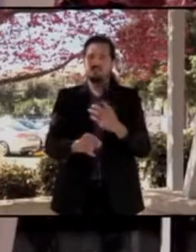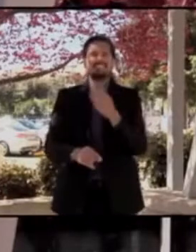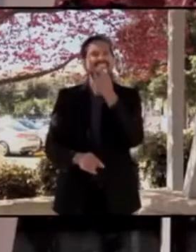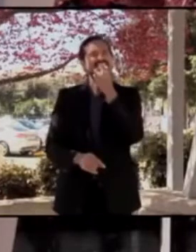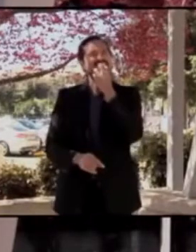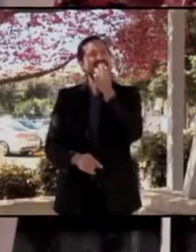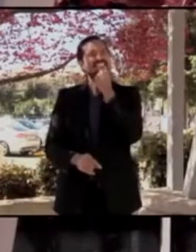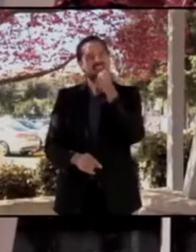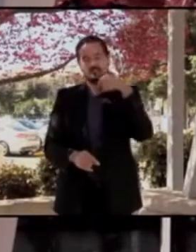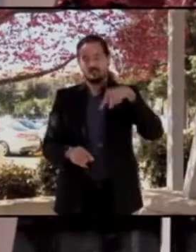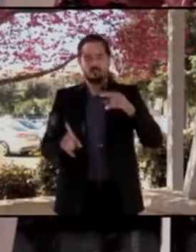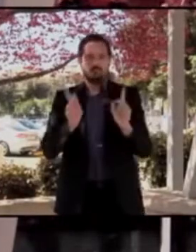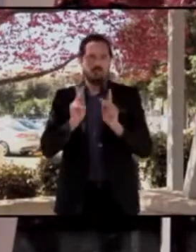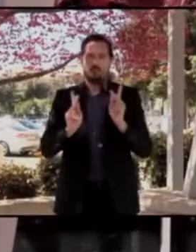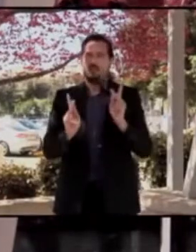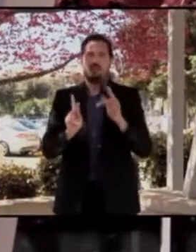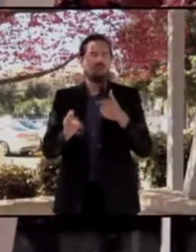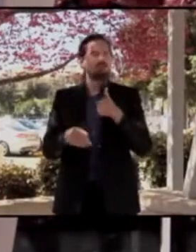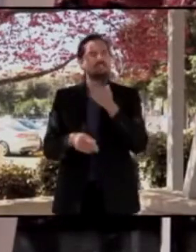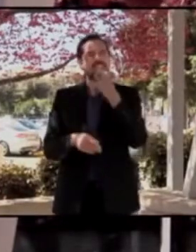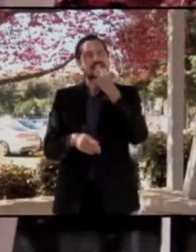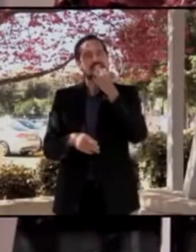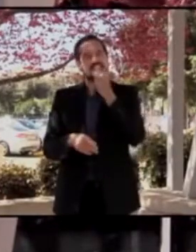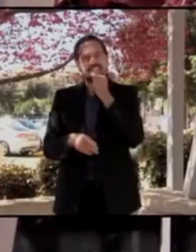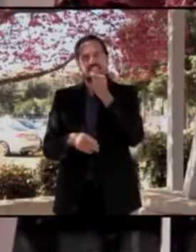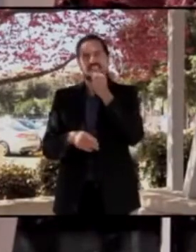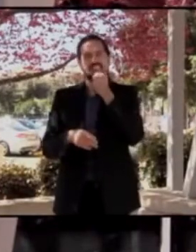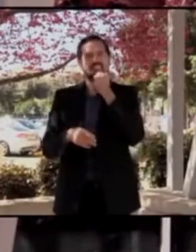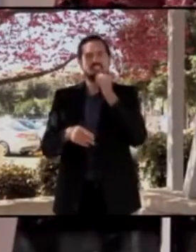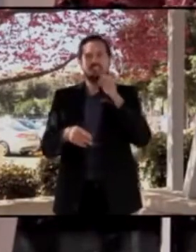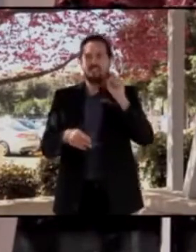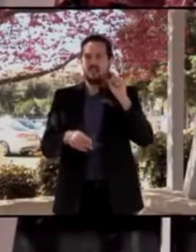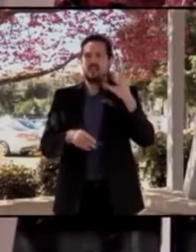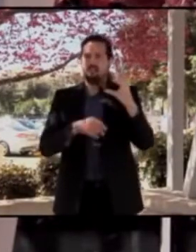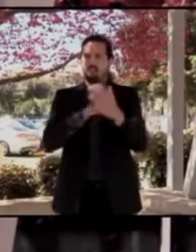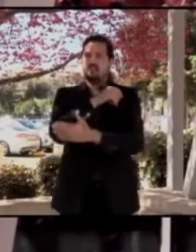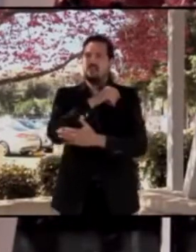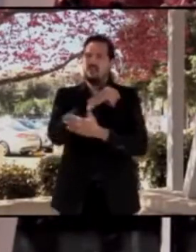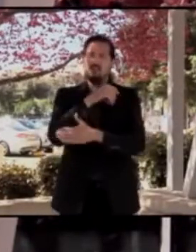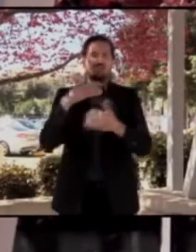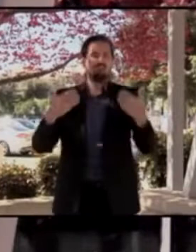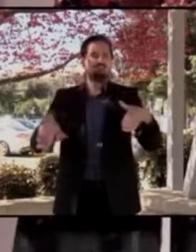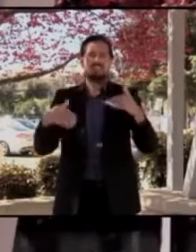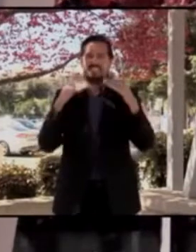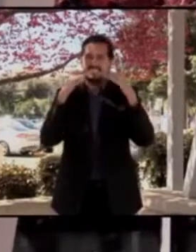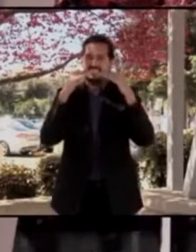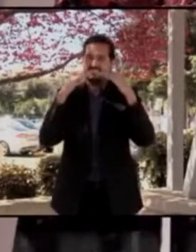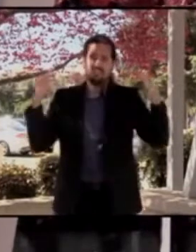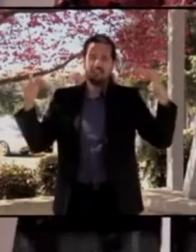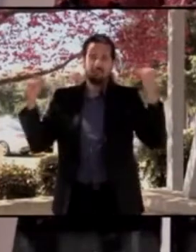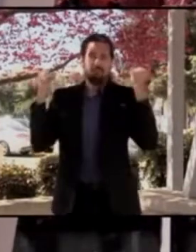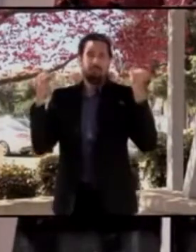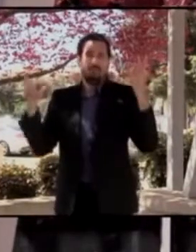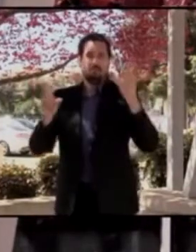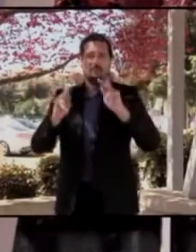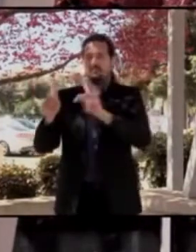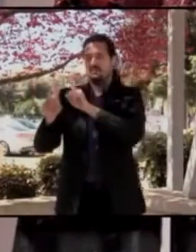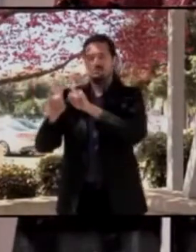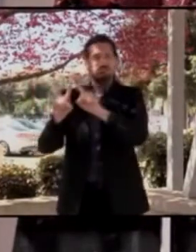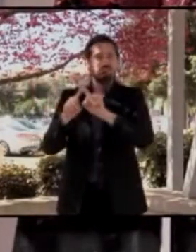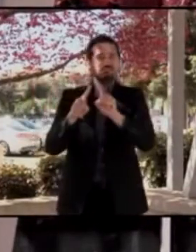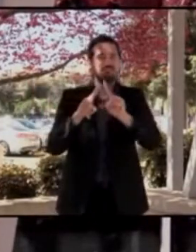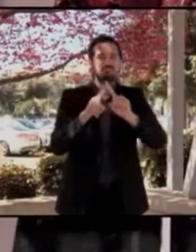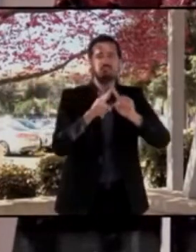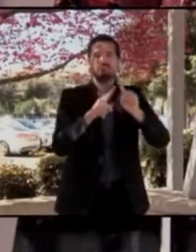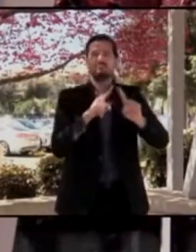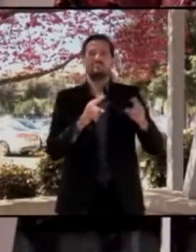when you said, like, we're one of the most diverse places in the whole country to live. And the fact that we've gotten 1 million shots into people's arms